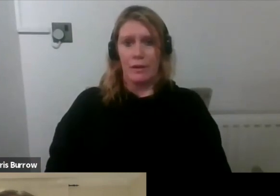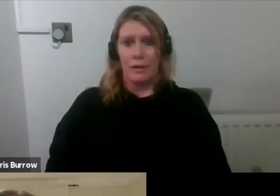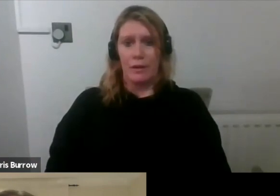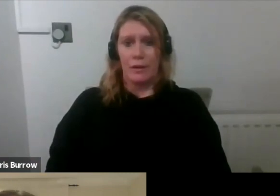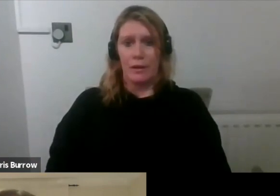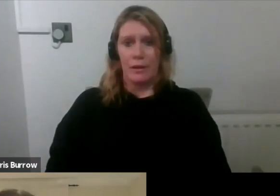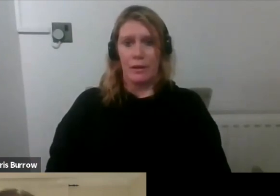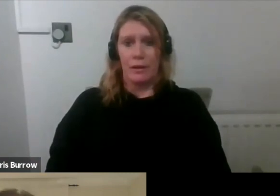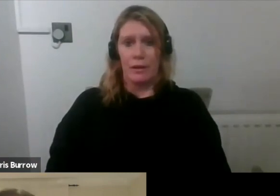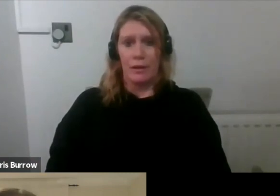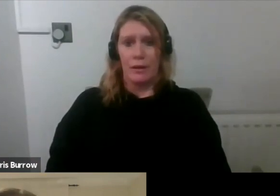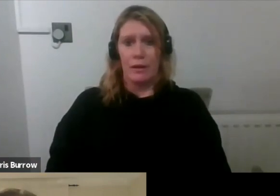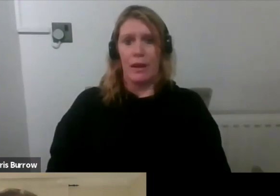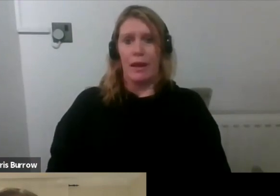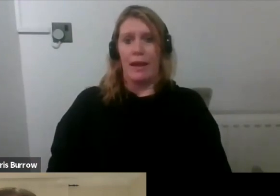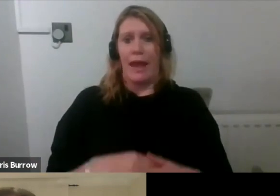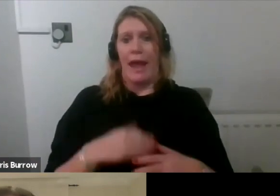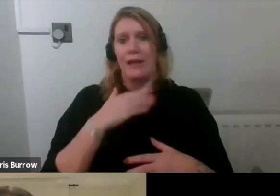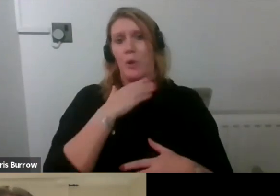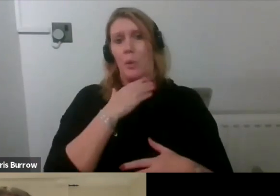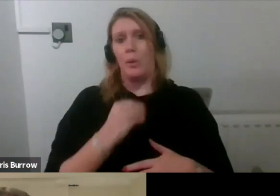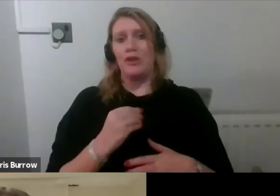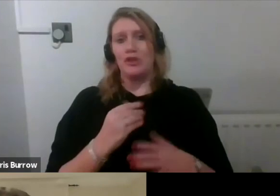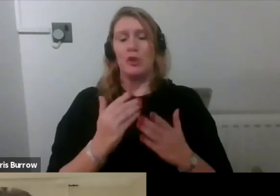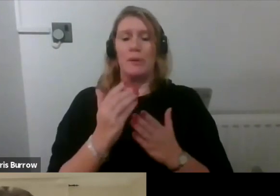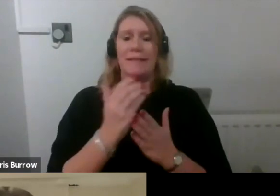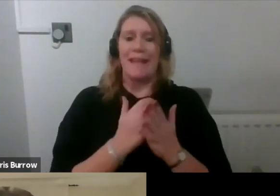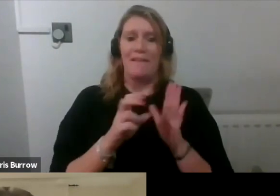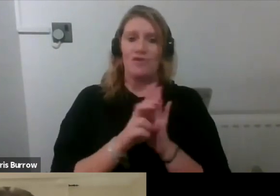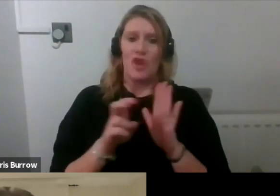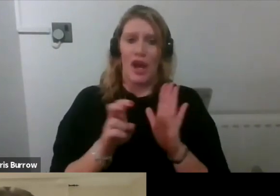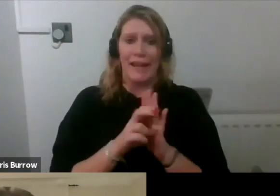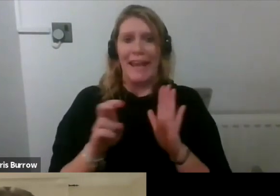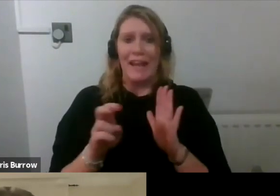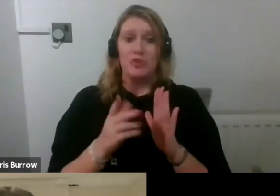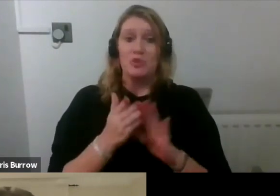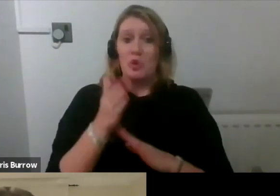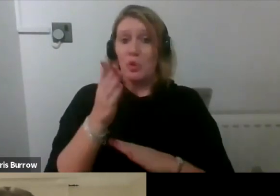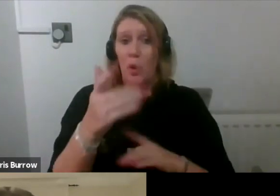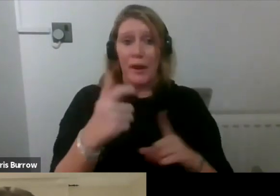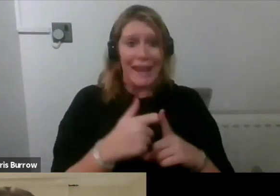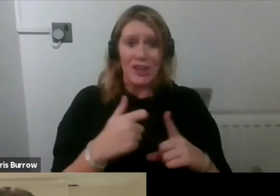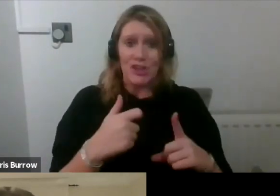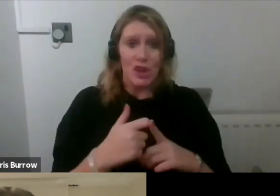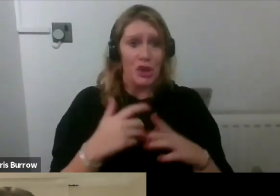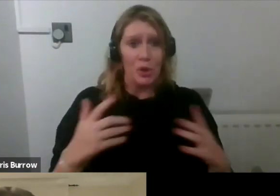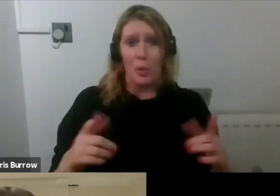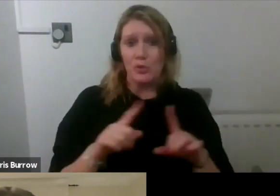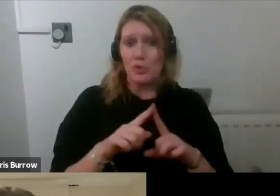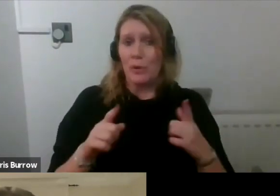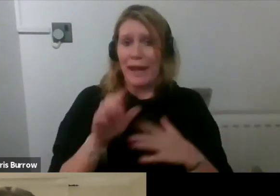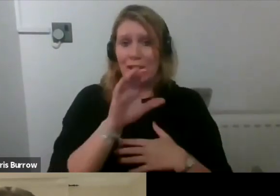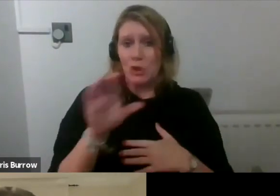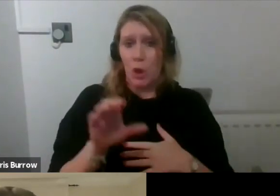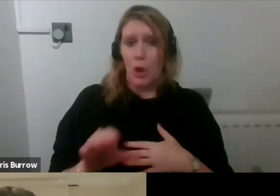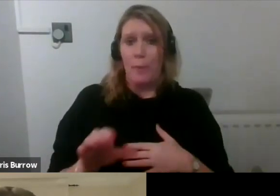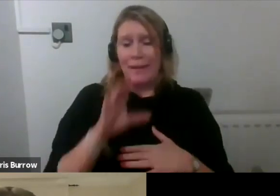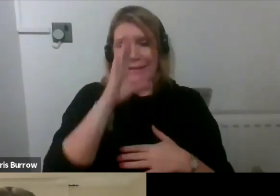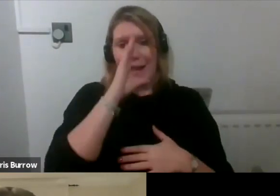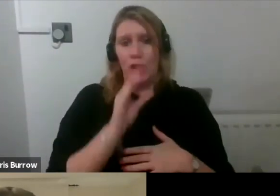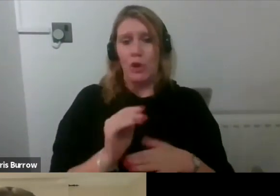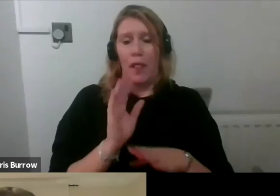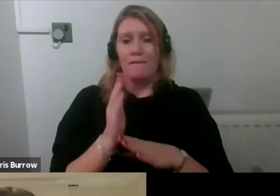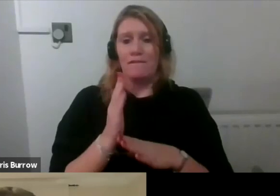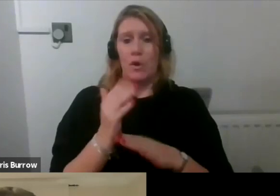you're going to the kitchen or onto your next Zoom. And the film festival continues tomorrow